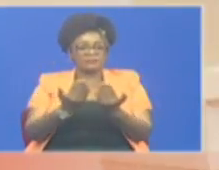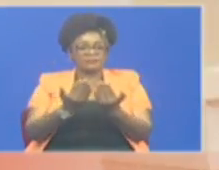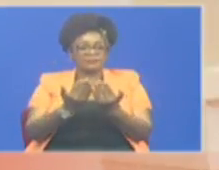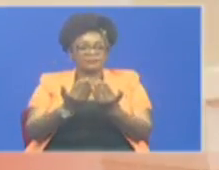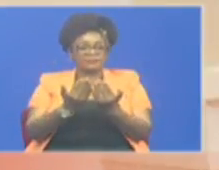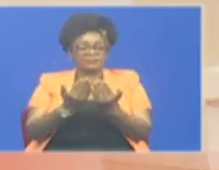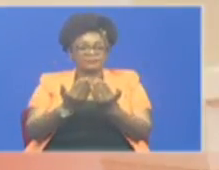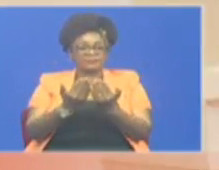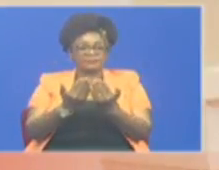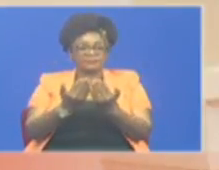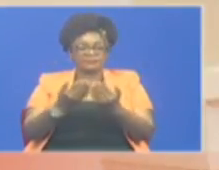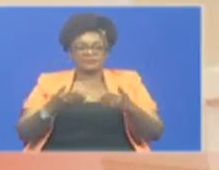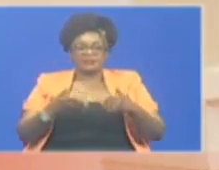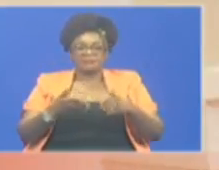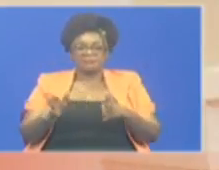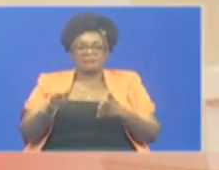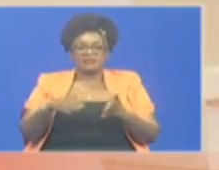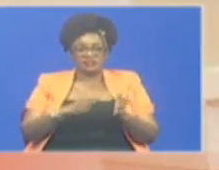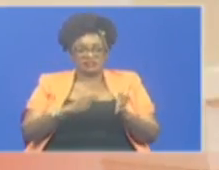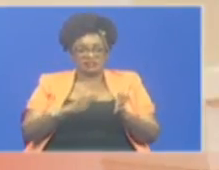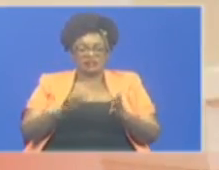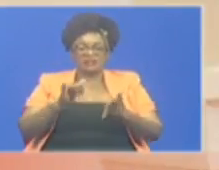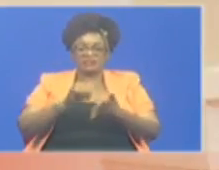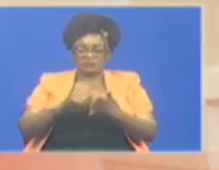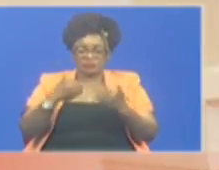The measures that we took